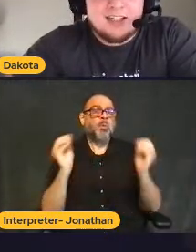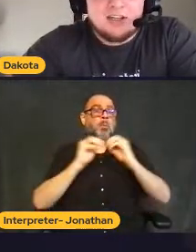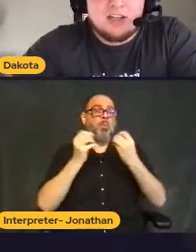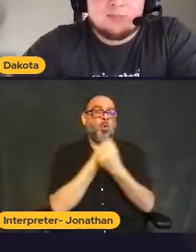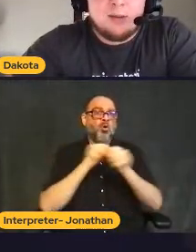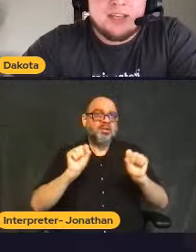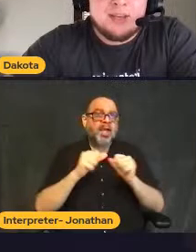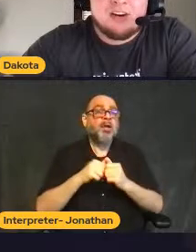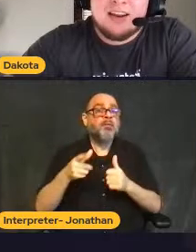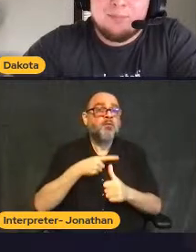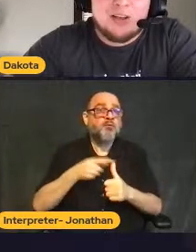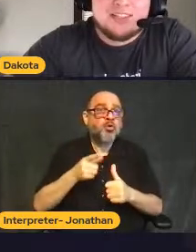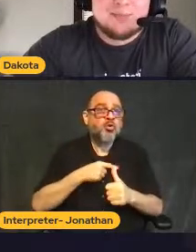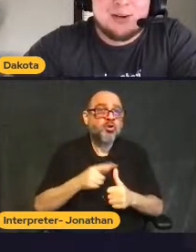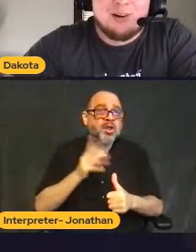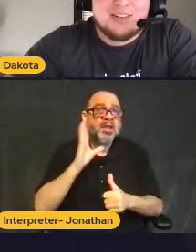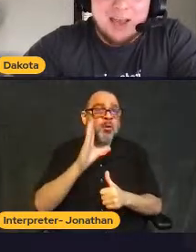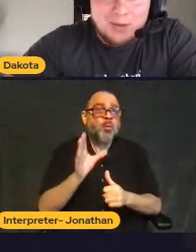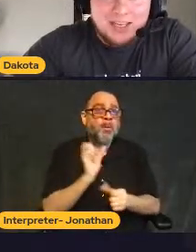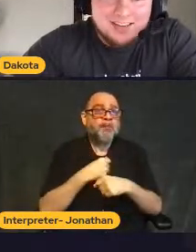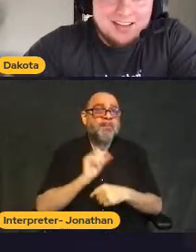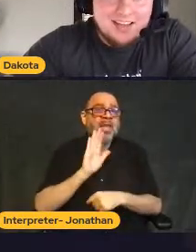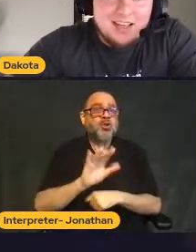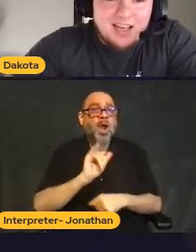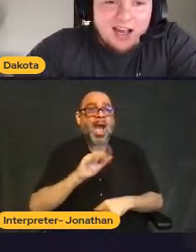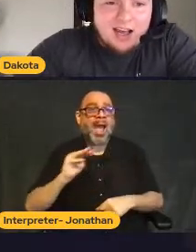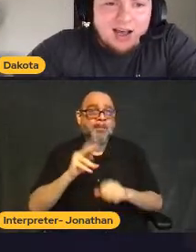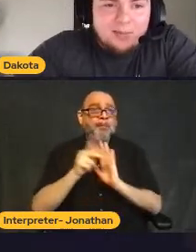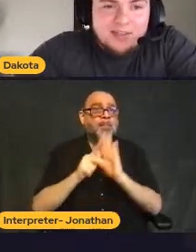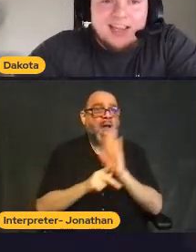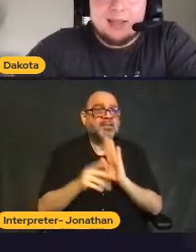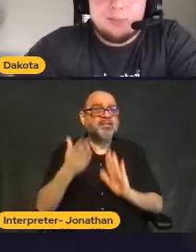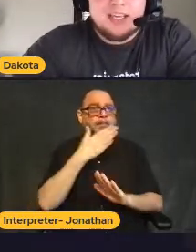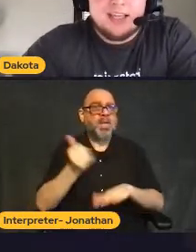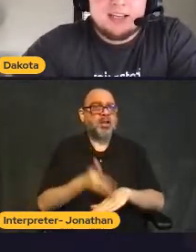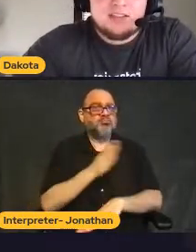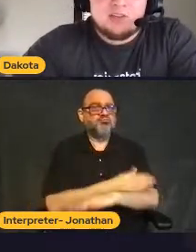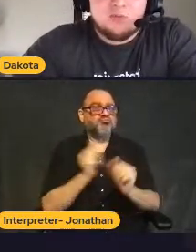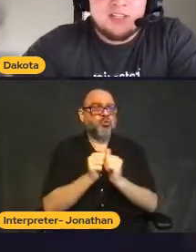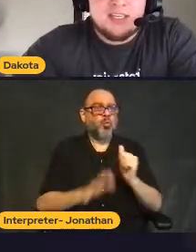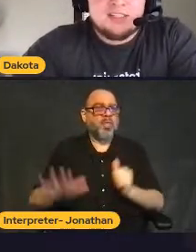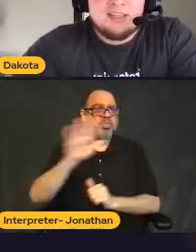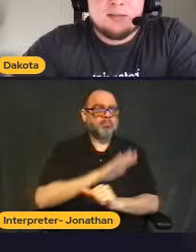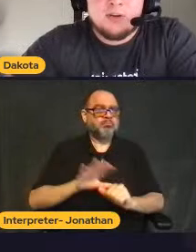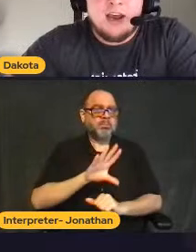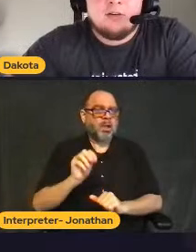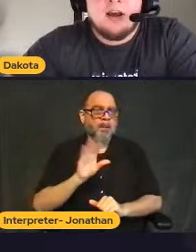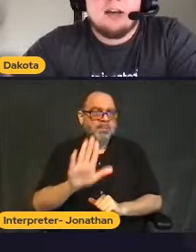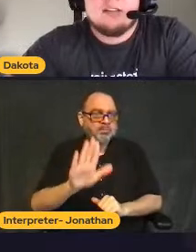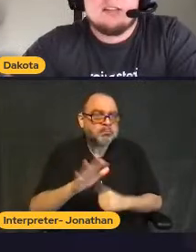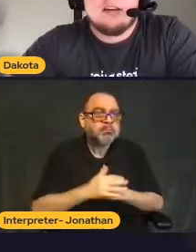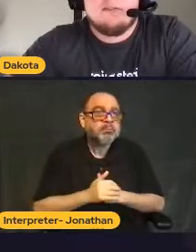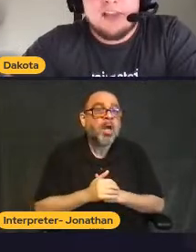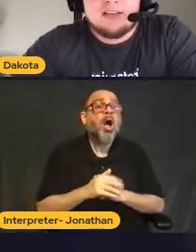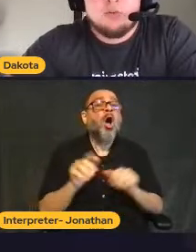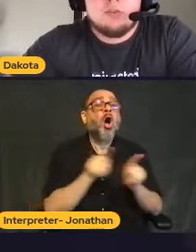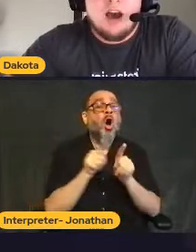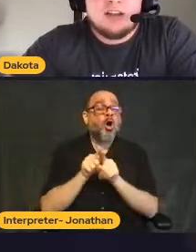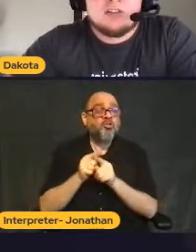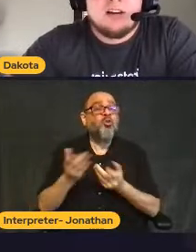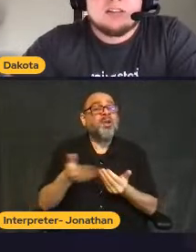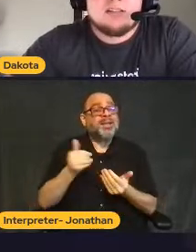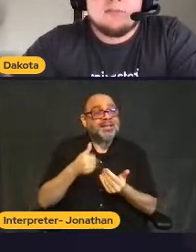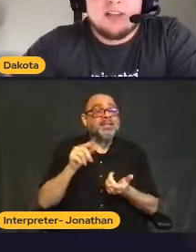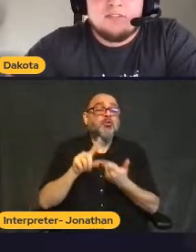being that it's probably going to make your IAM policies better across the company. The second being that it's really easy to put out